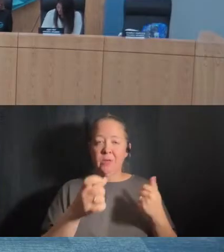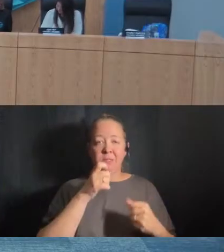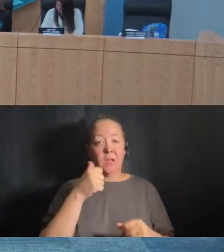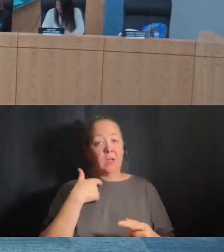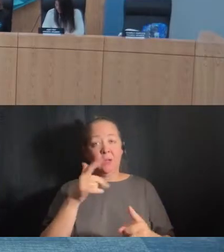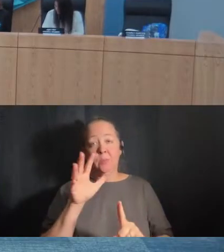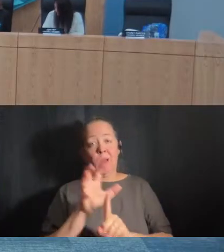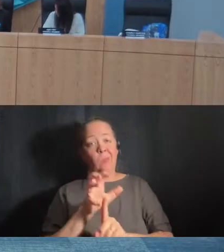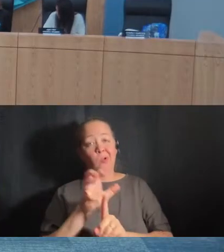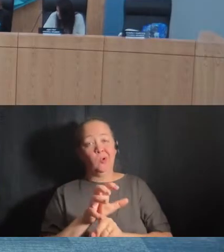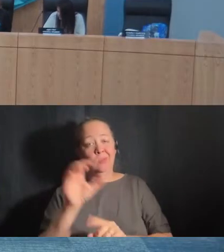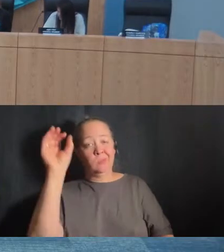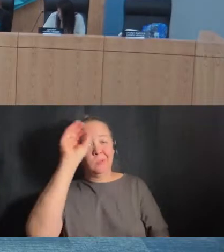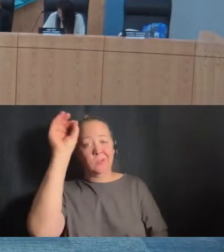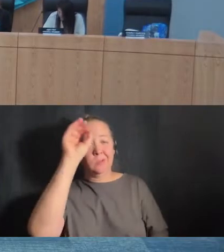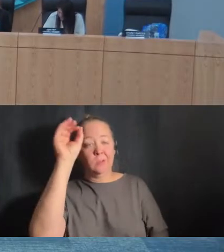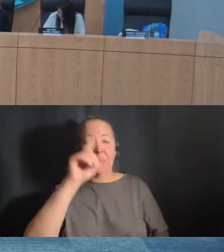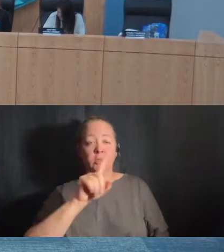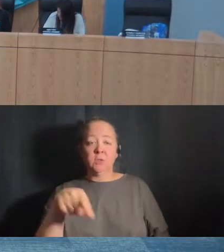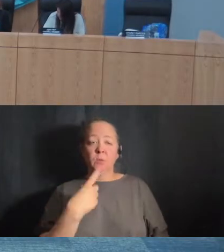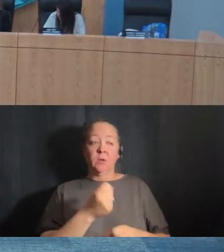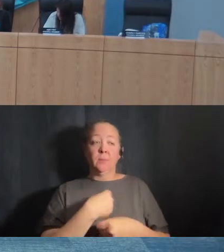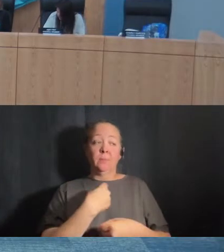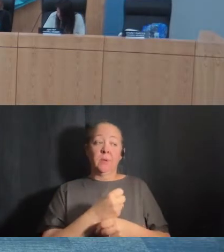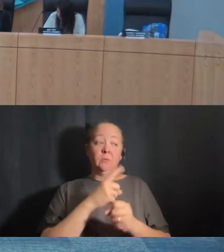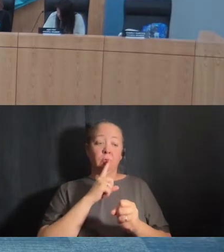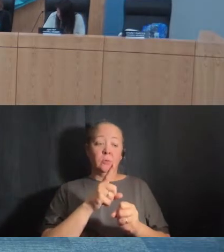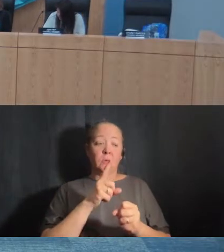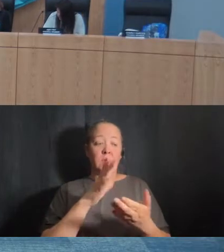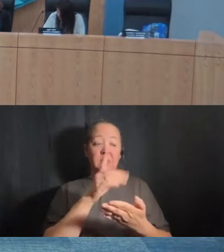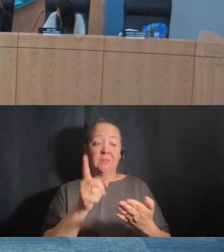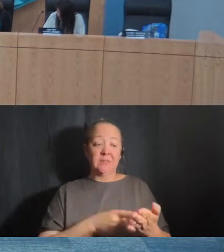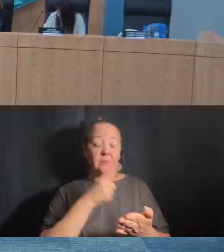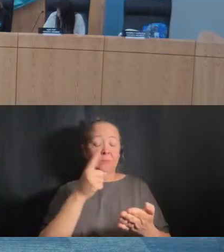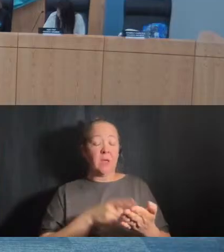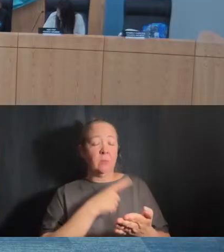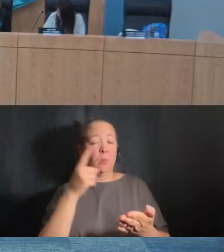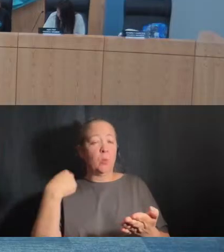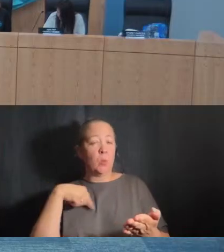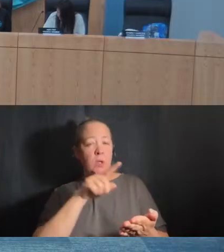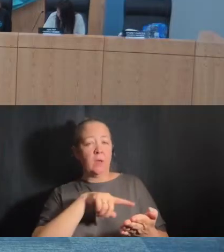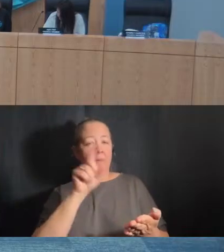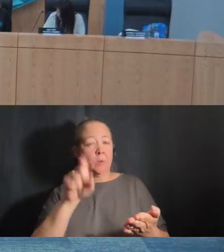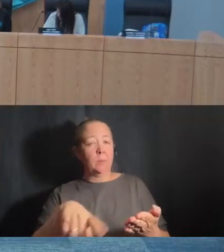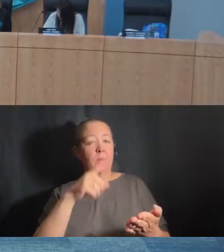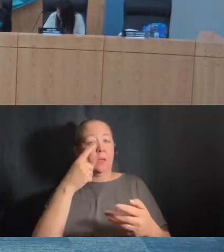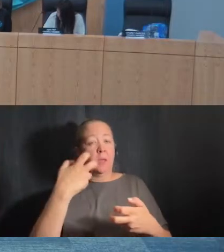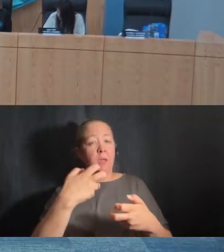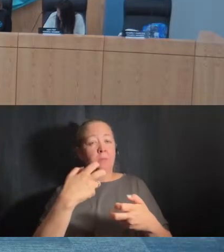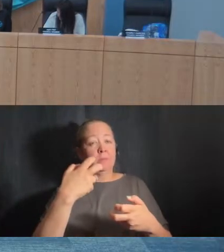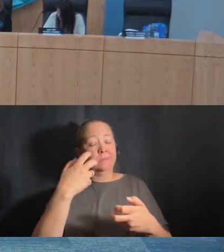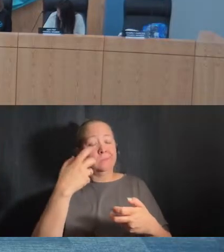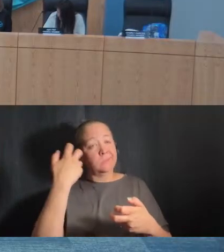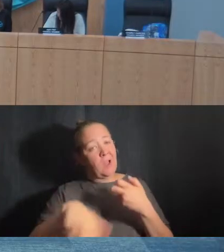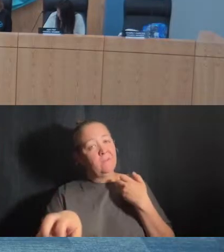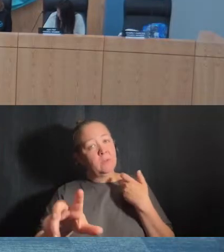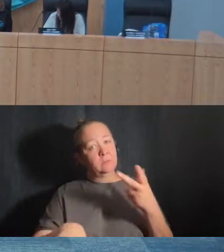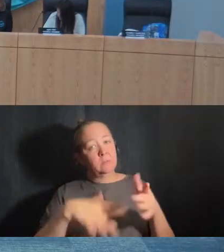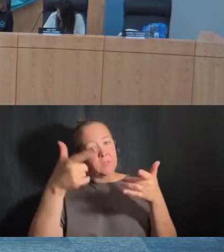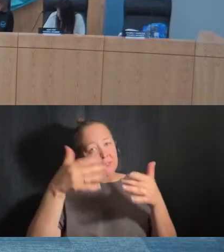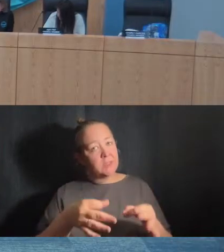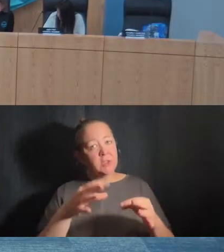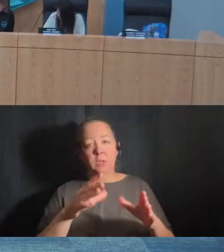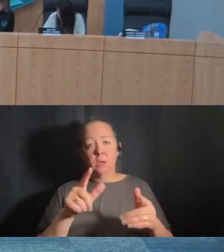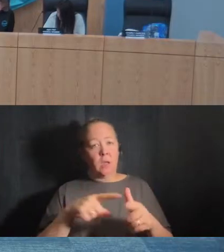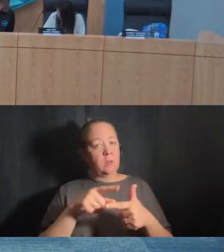know that sometimes we have to make unpopular decisions and to just do it.